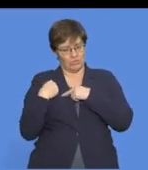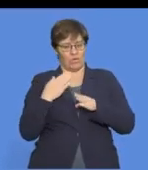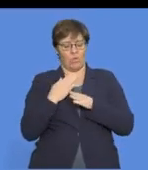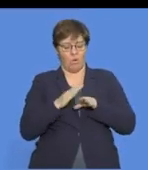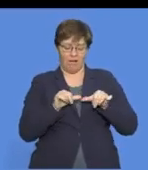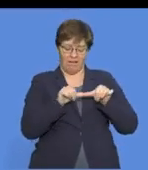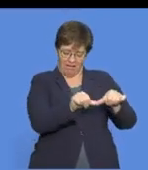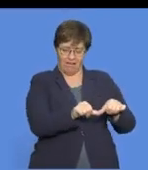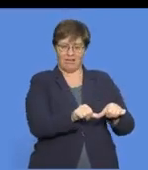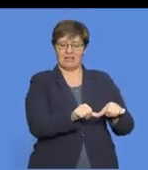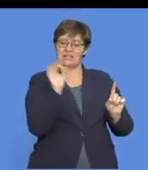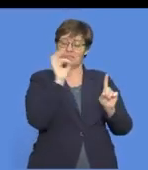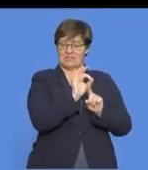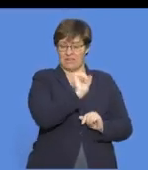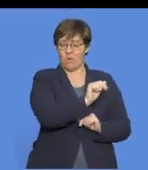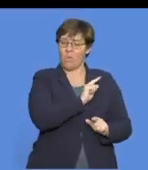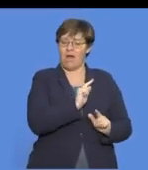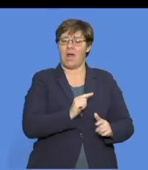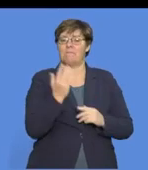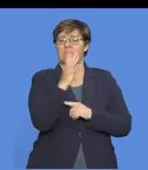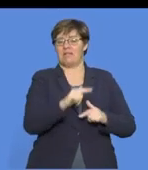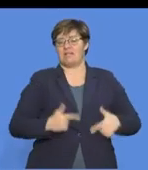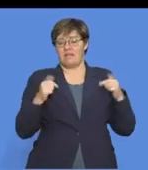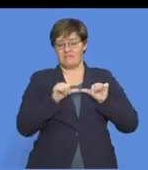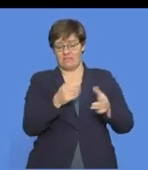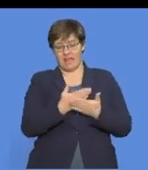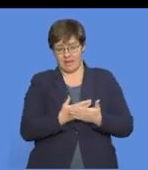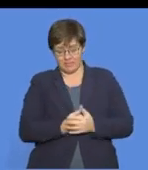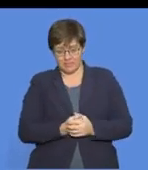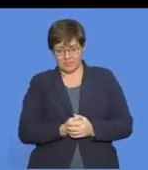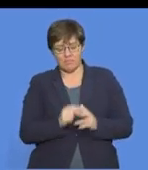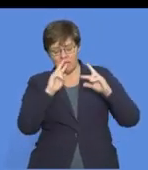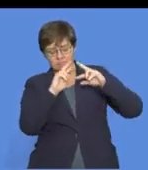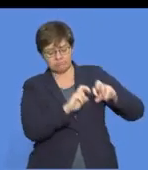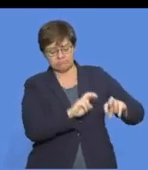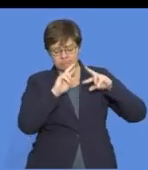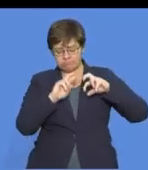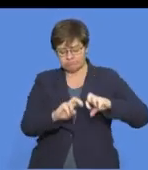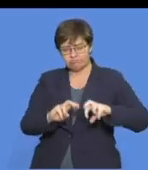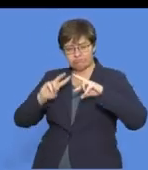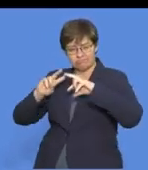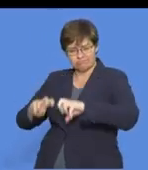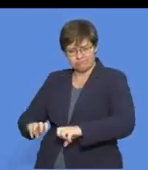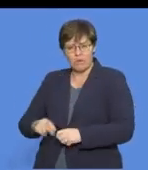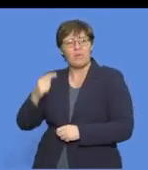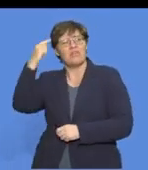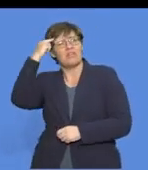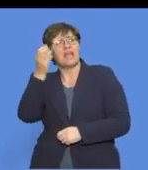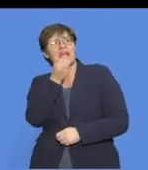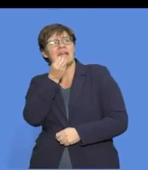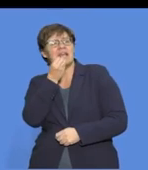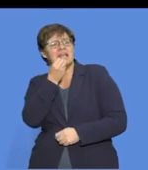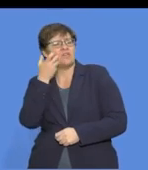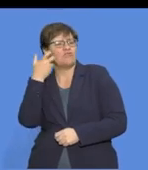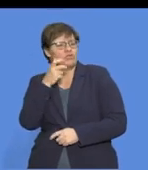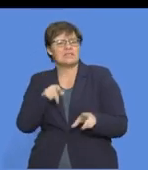the plant alive. As we investigate these tissues, think about eating fruit, such